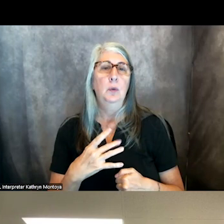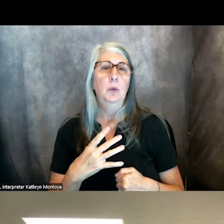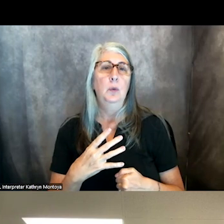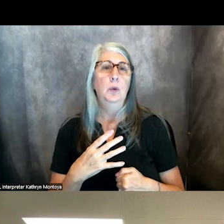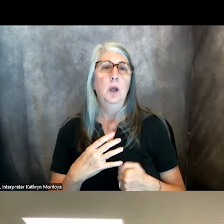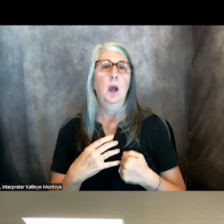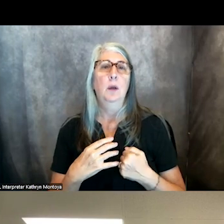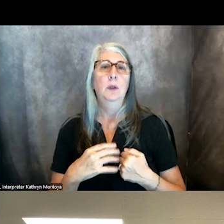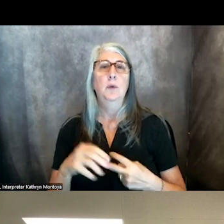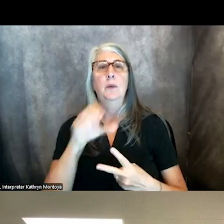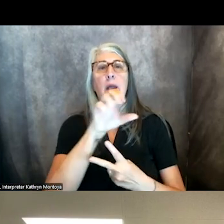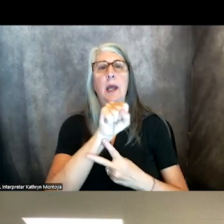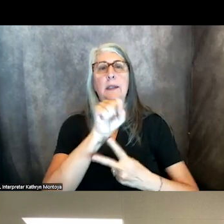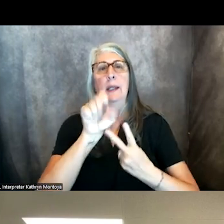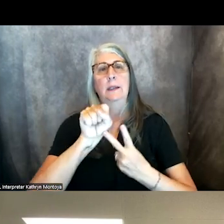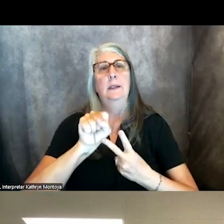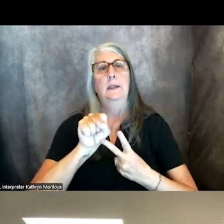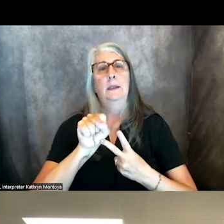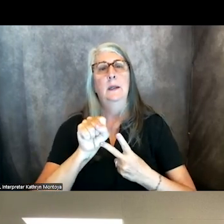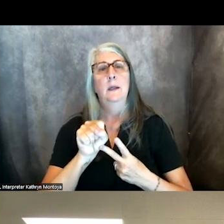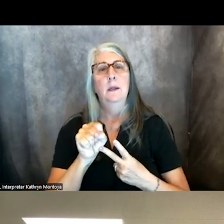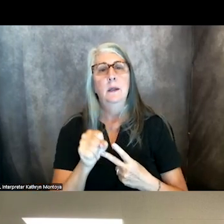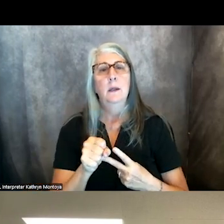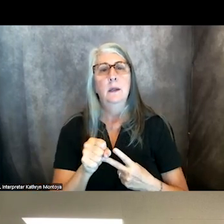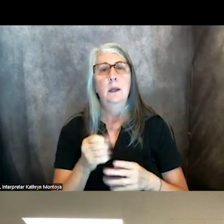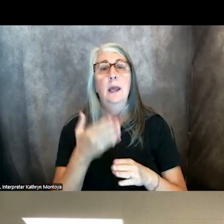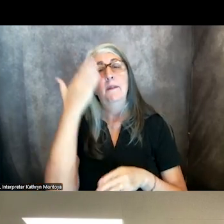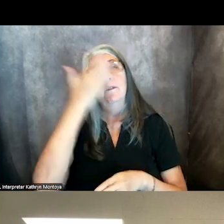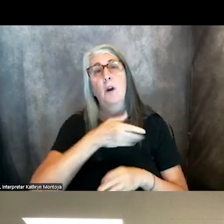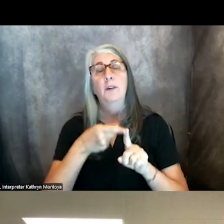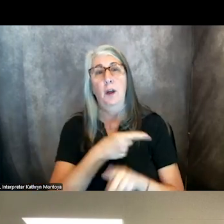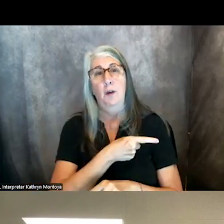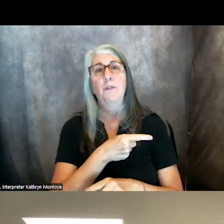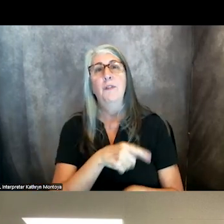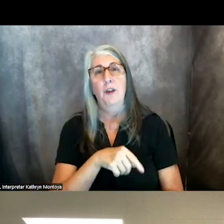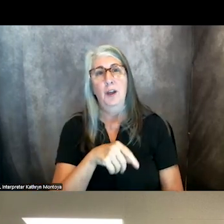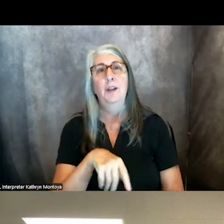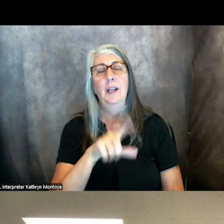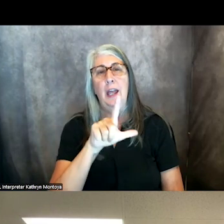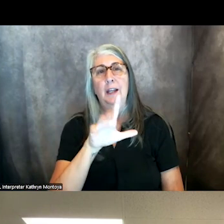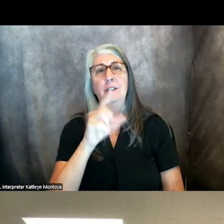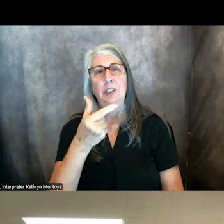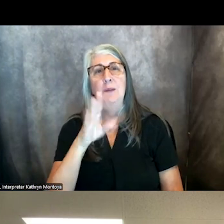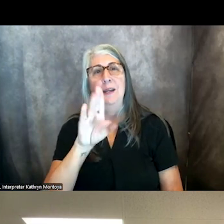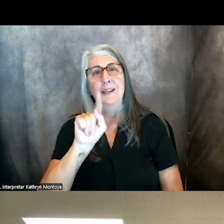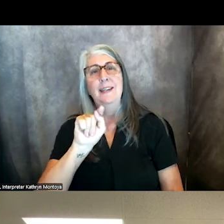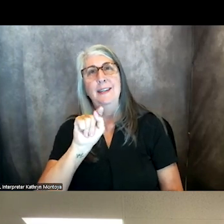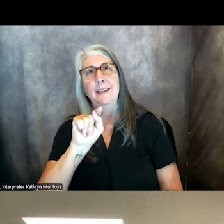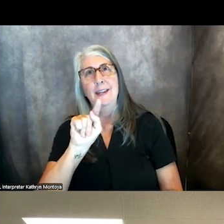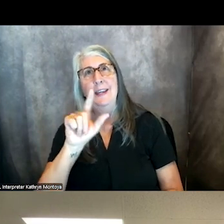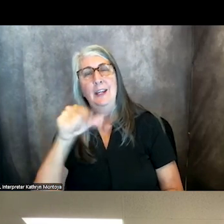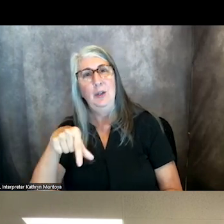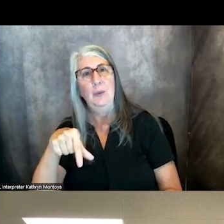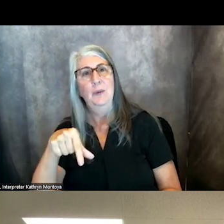abbreviation, if you will, to the front of the 2S LGBTQ plus acronym, because our communities have honored and